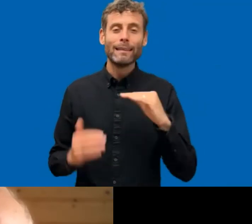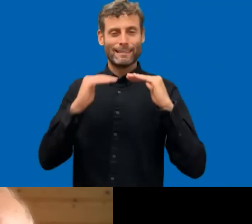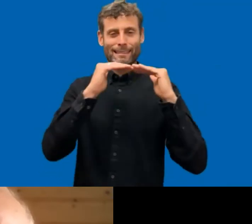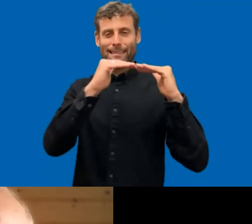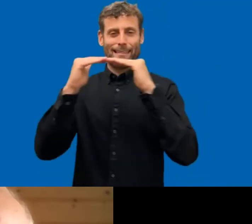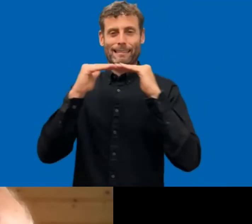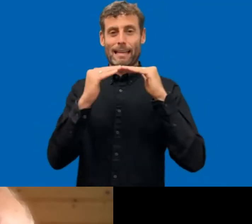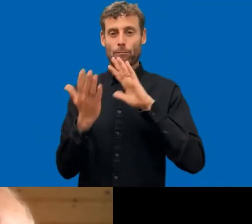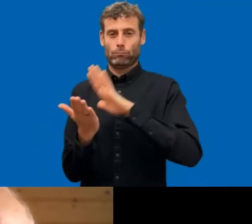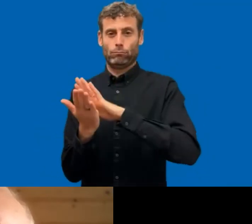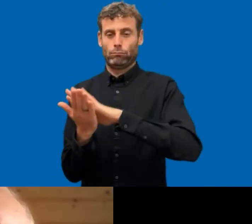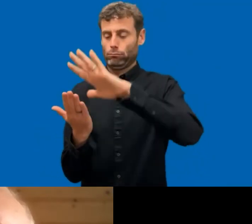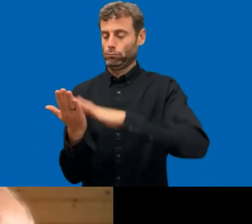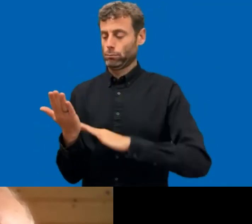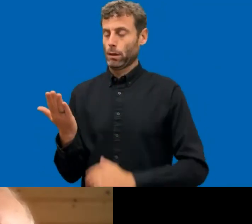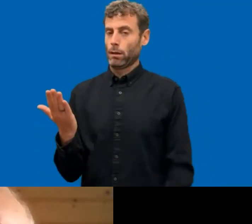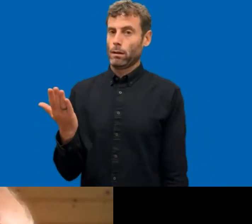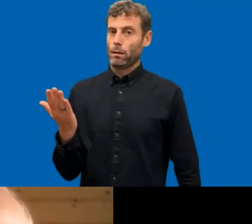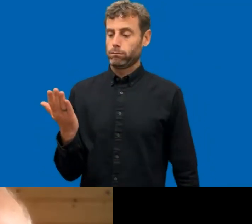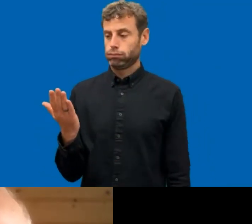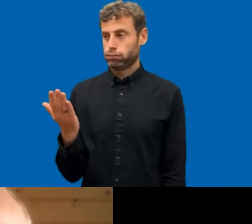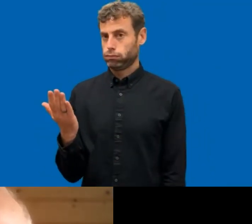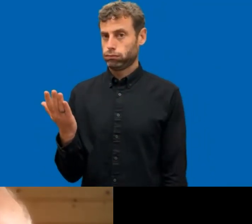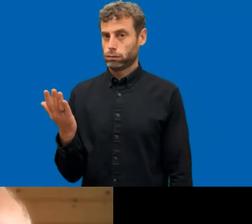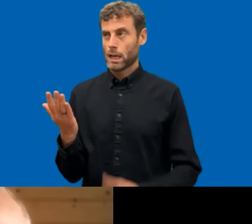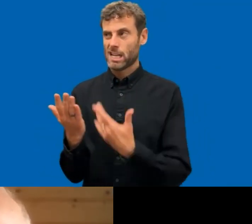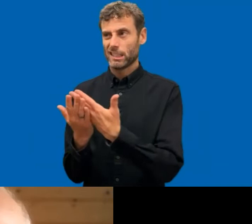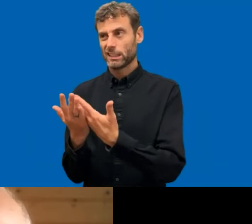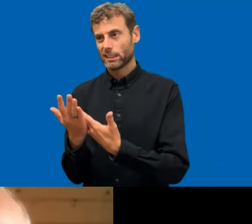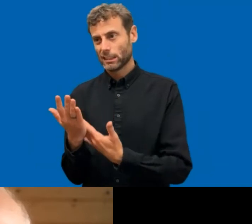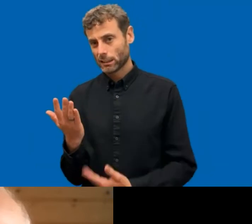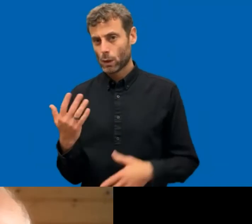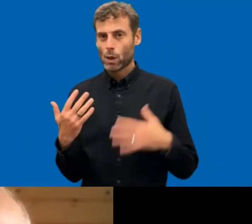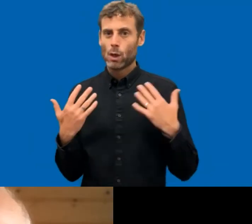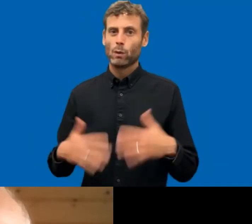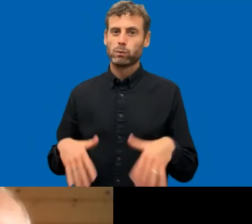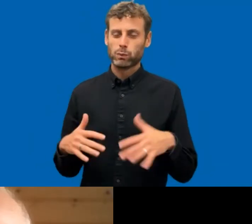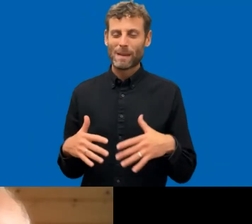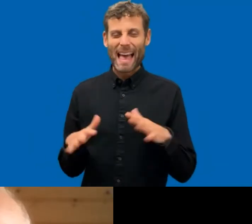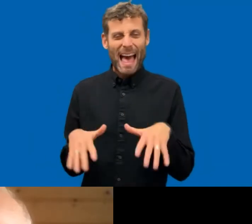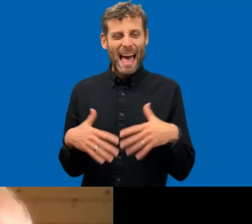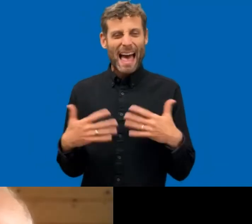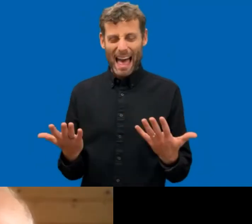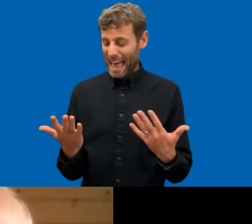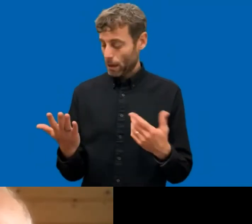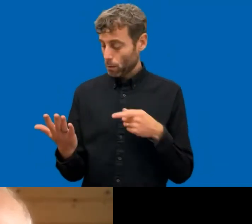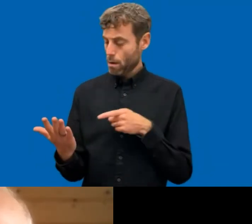how can we improve them? What would be the best way to make sure that standards are more more used and